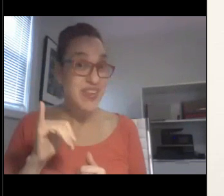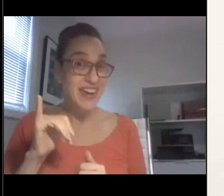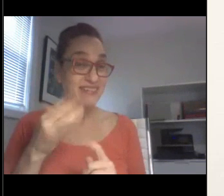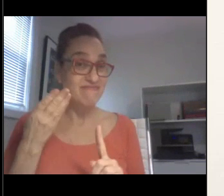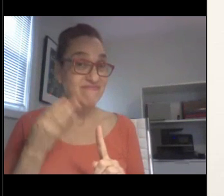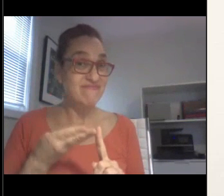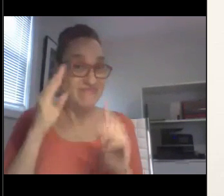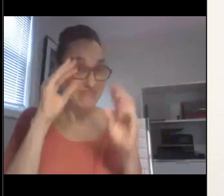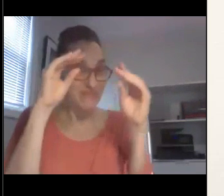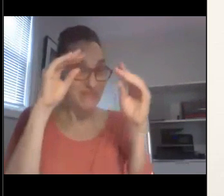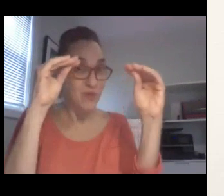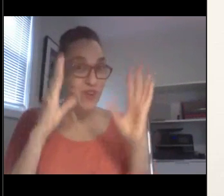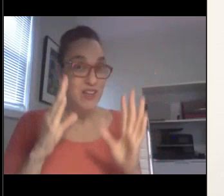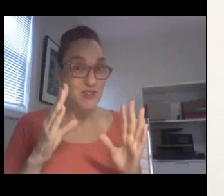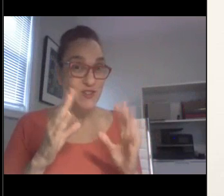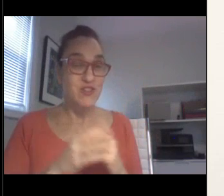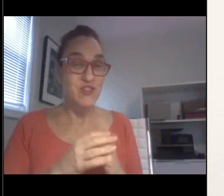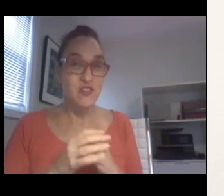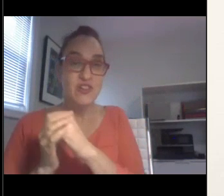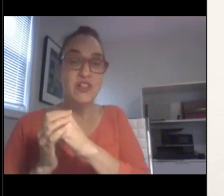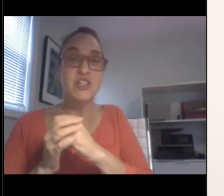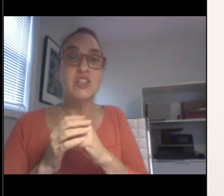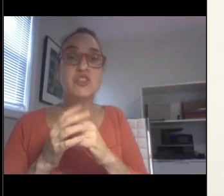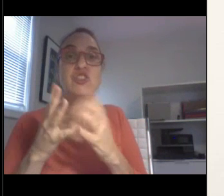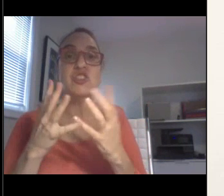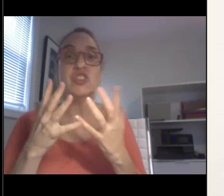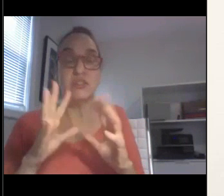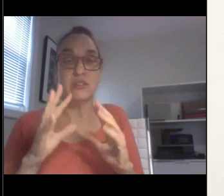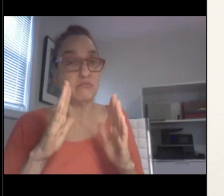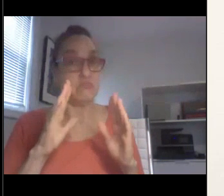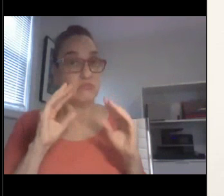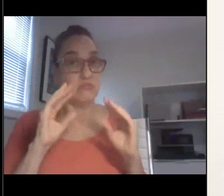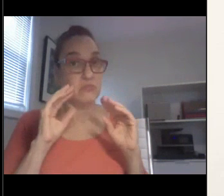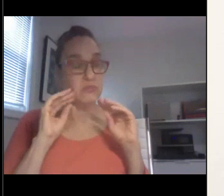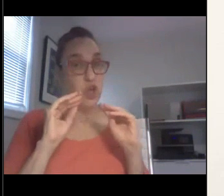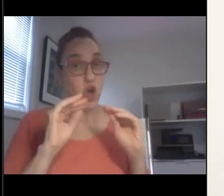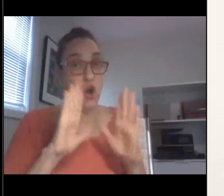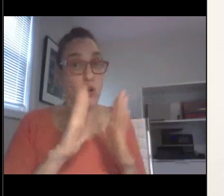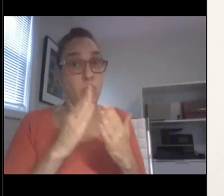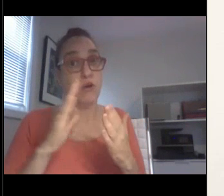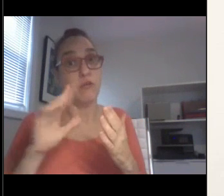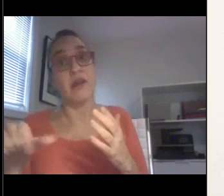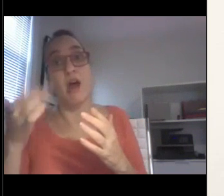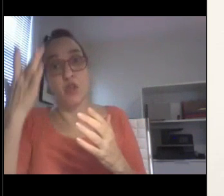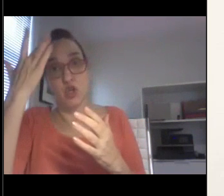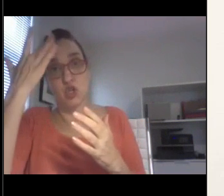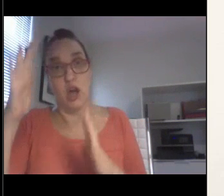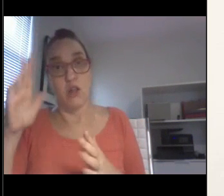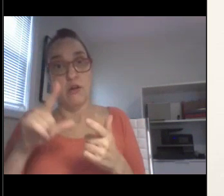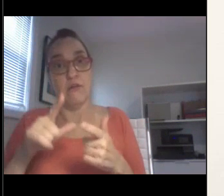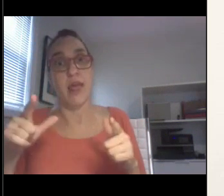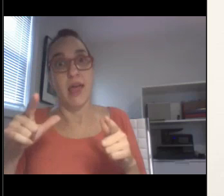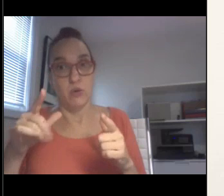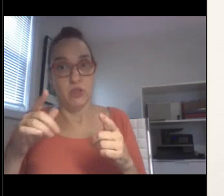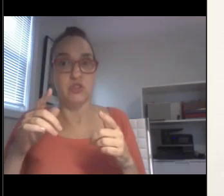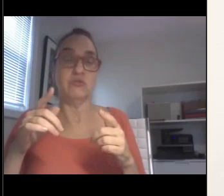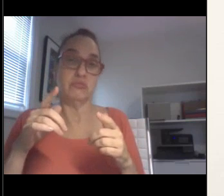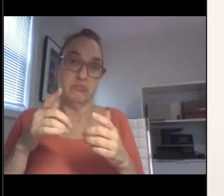She happened to be teaching a book from another scholar of language who happens to be in an anthropology department, Norma